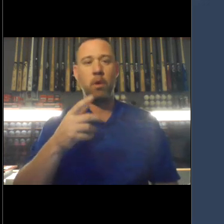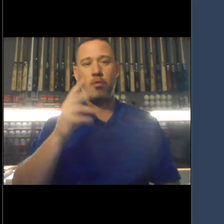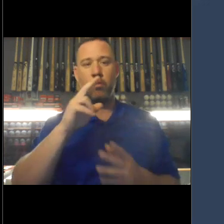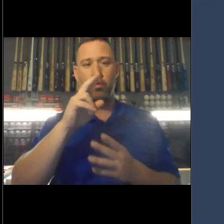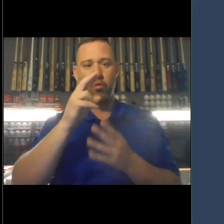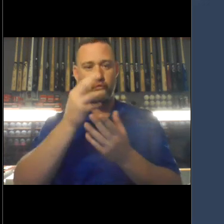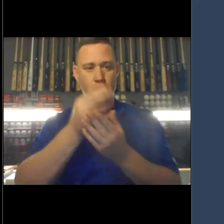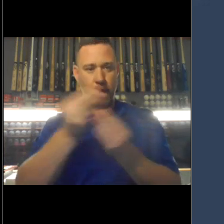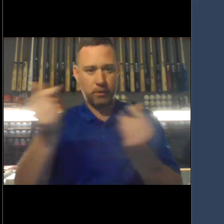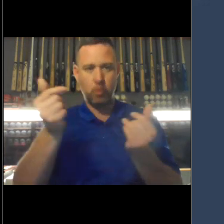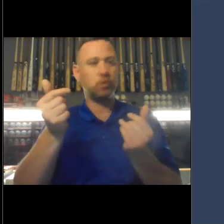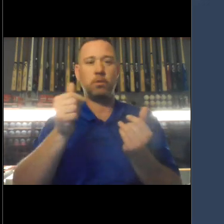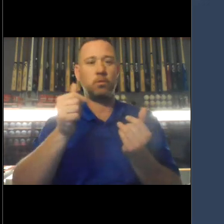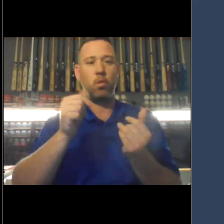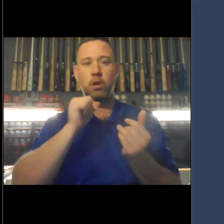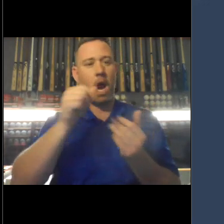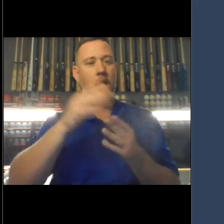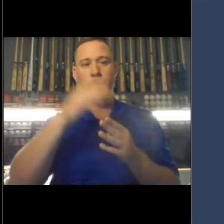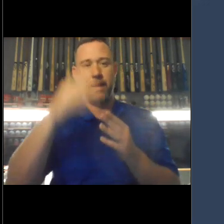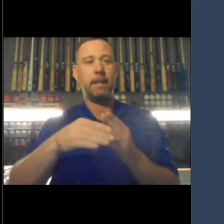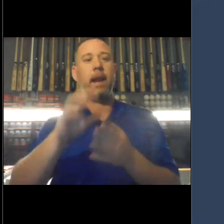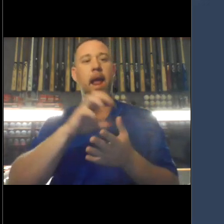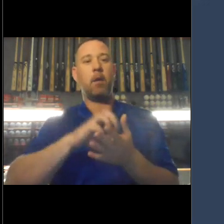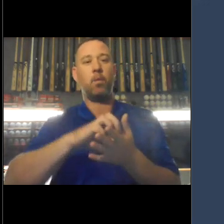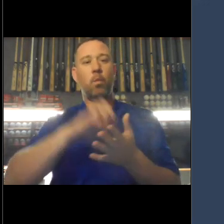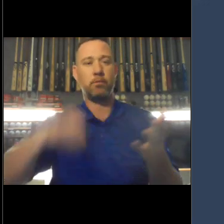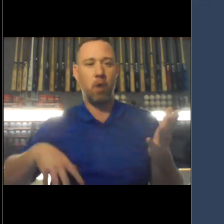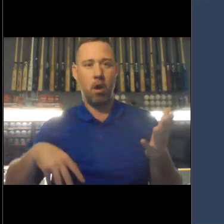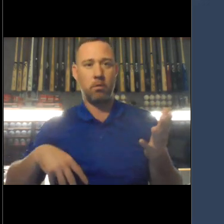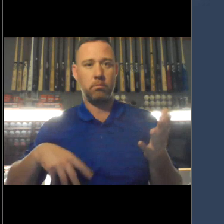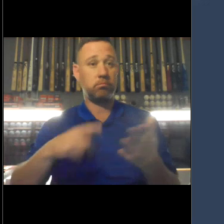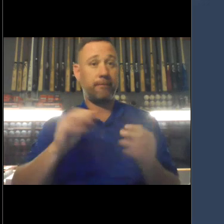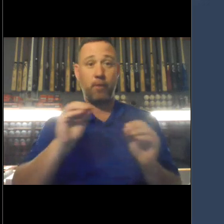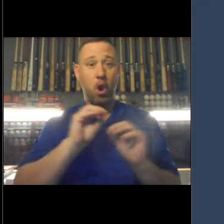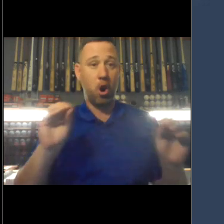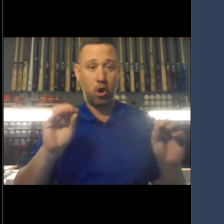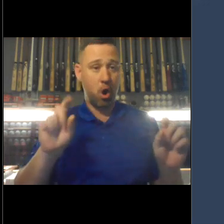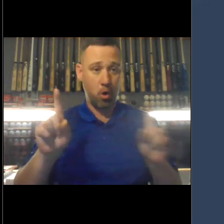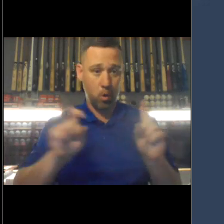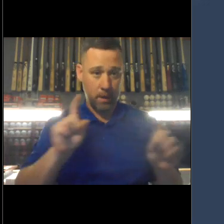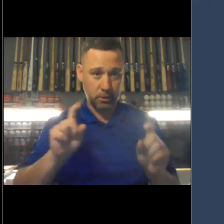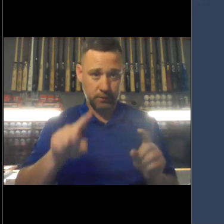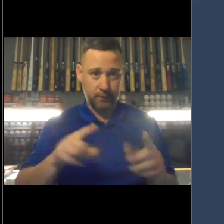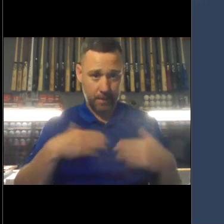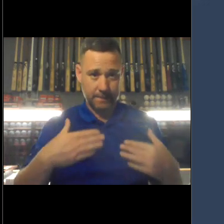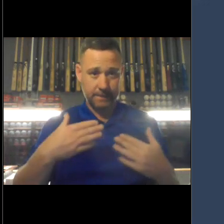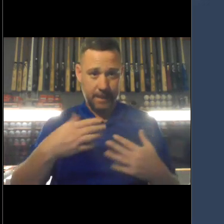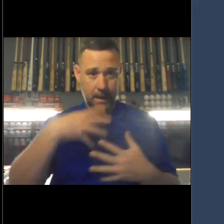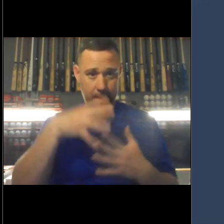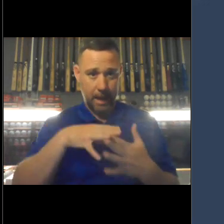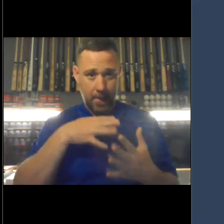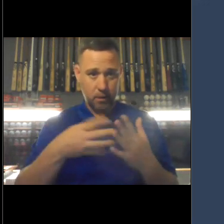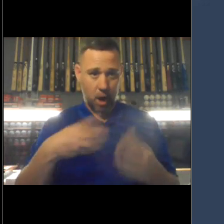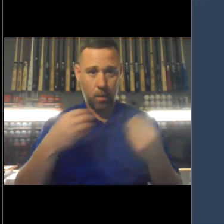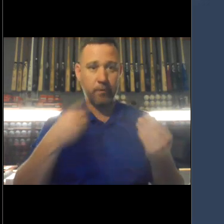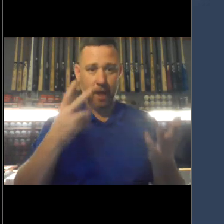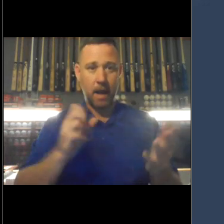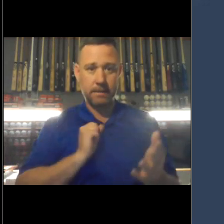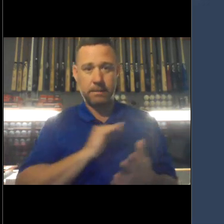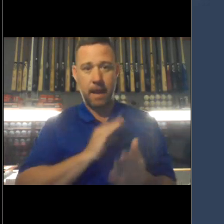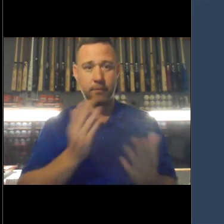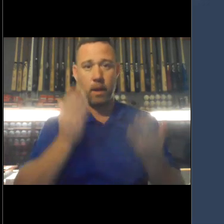prior to this commission meeting. If there are no questions on any of the items from the consent calendar, I will provide staff's recommendation.